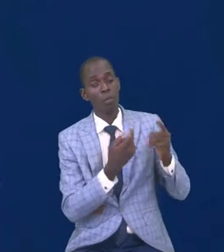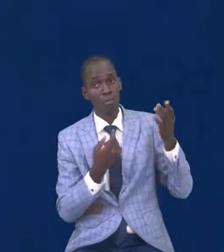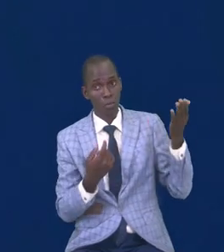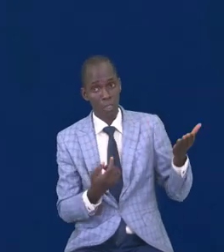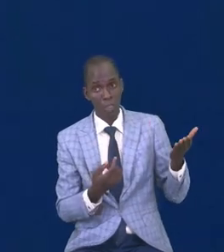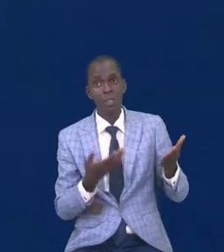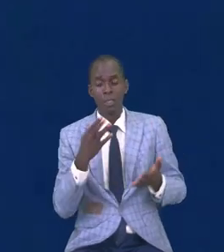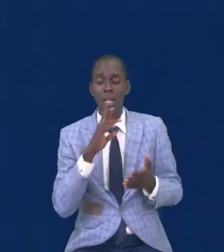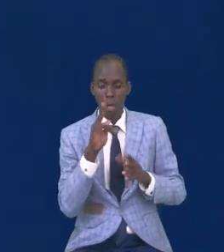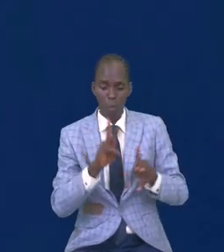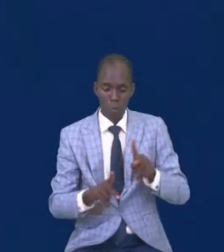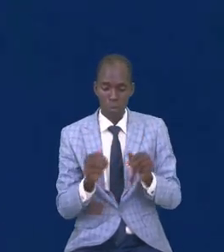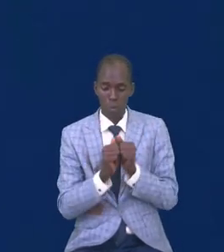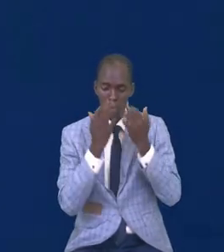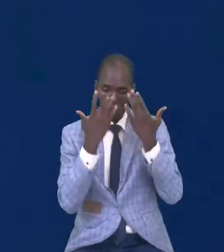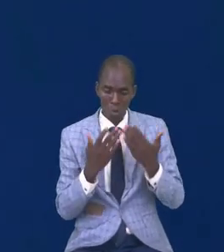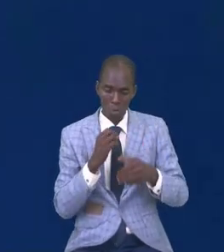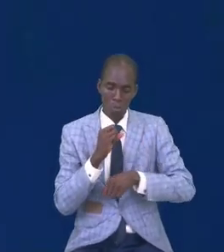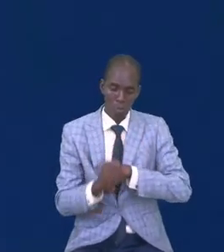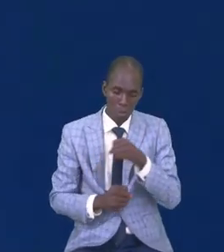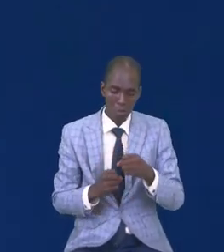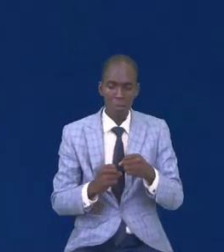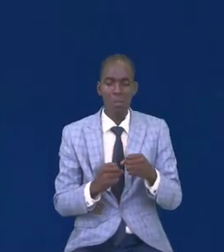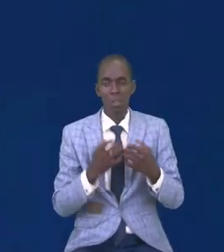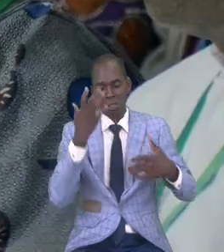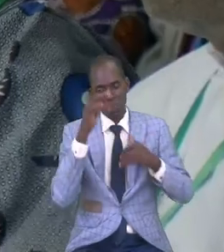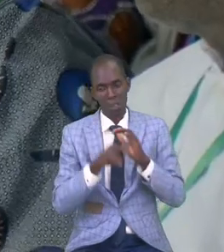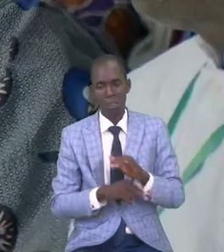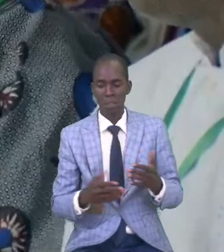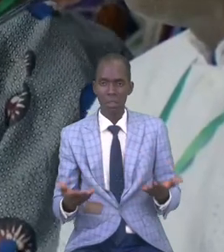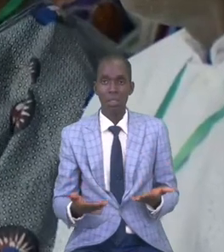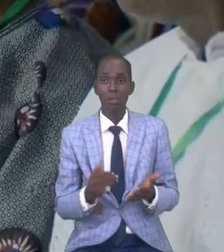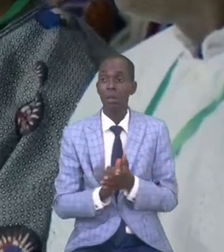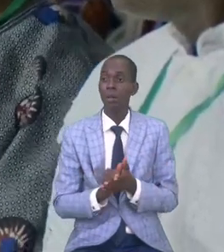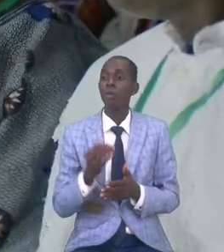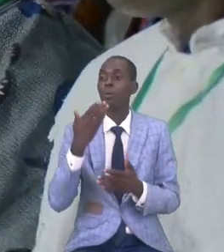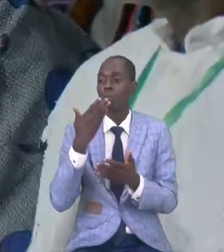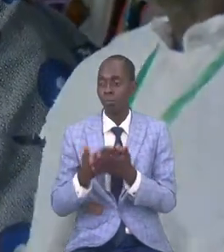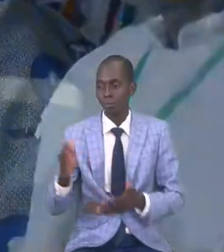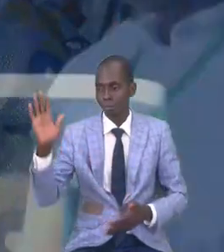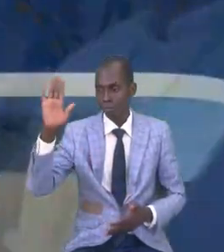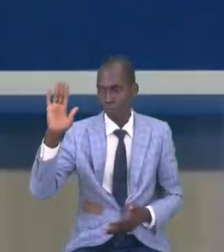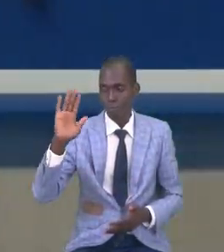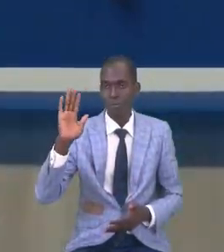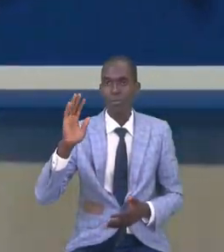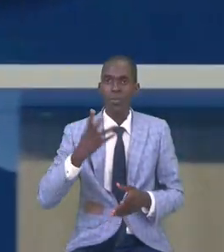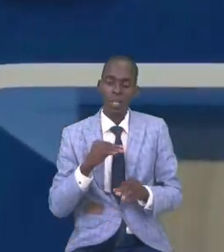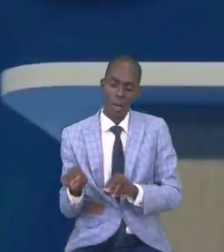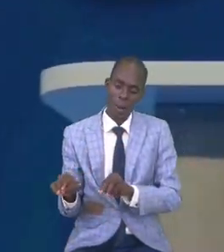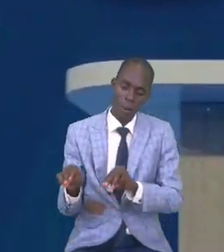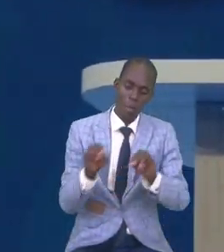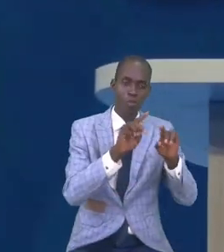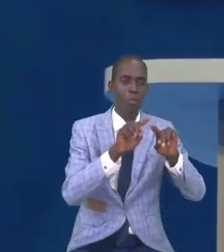with sorrow and suffering and sickness. So he said, okay, bye-bye. And he went to another